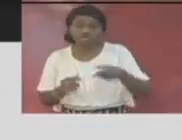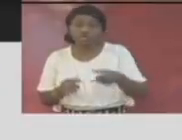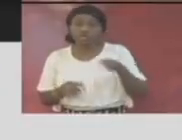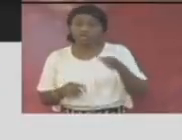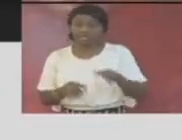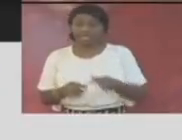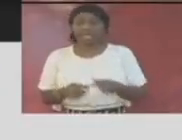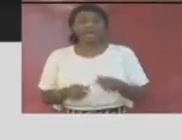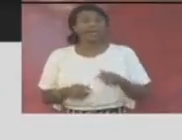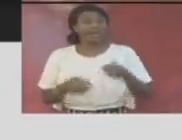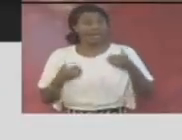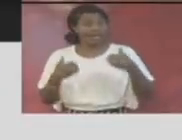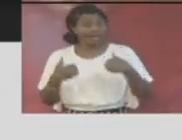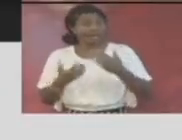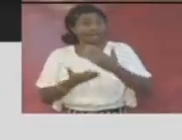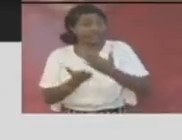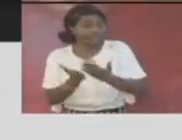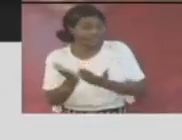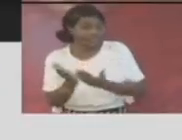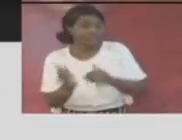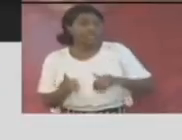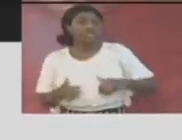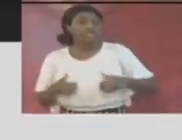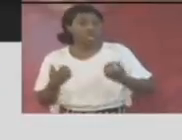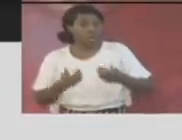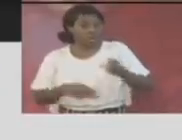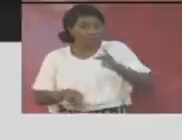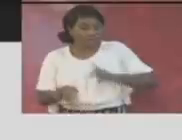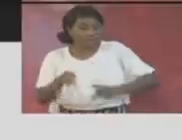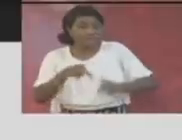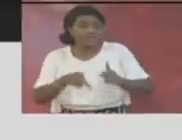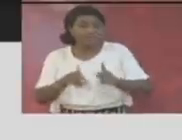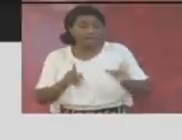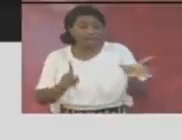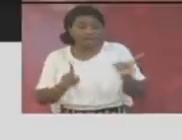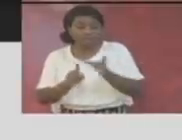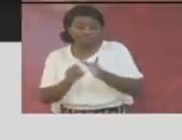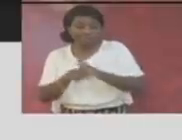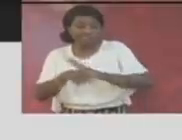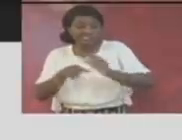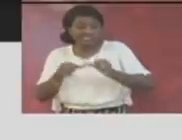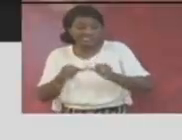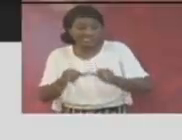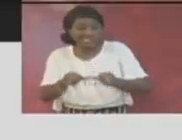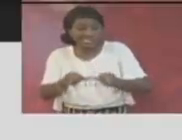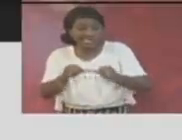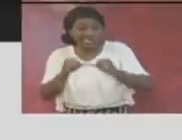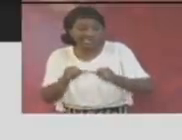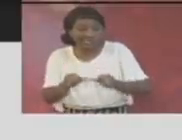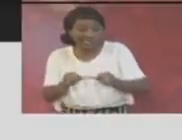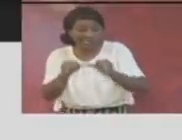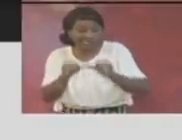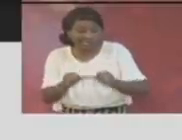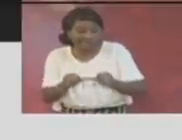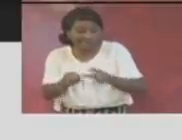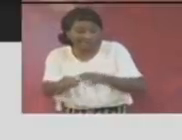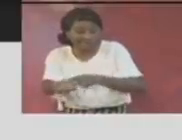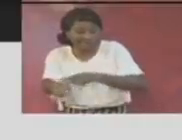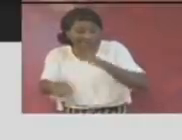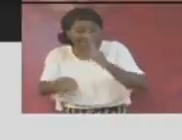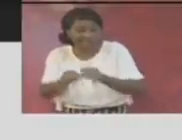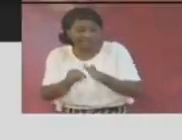it is certainly possible to experience long COVID and long-term health consequences of